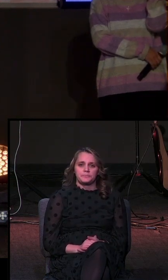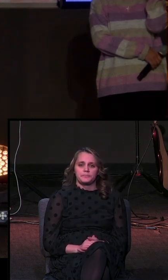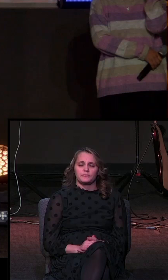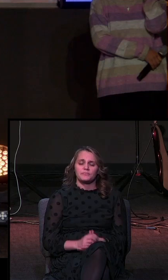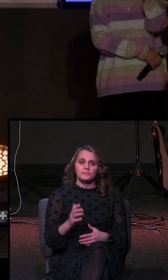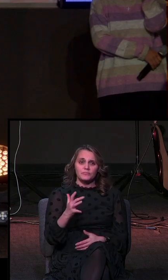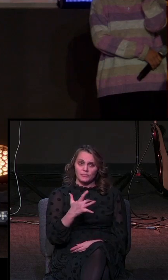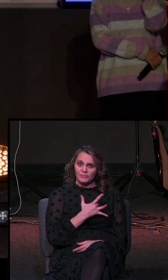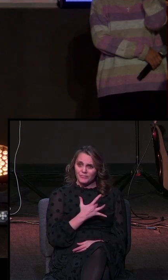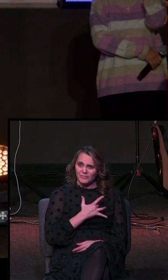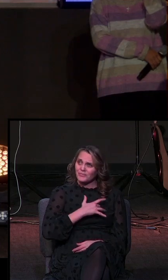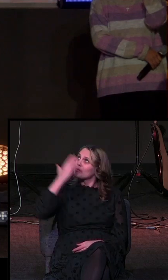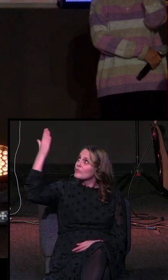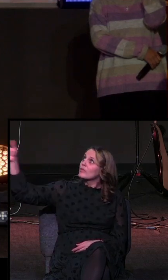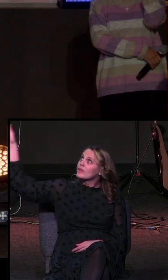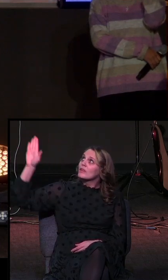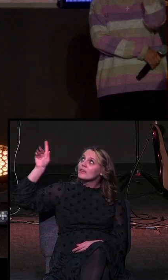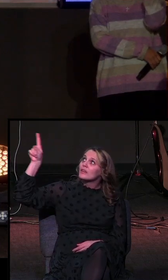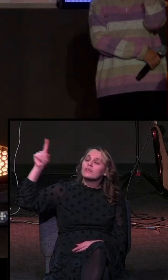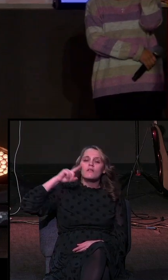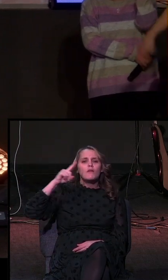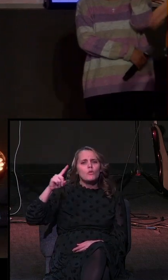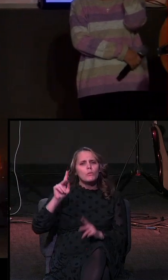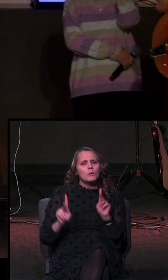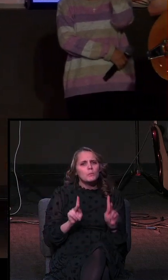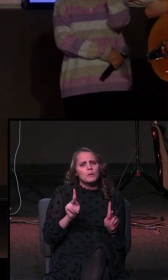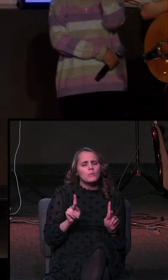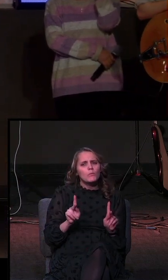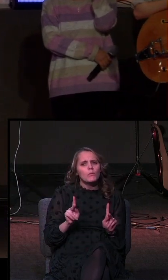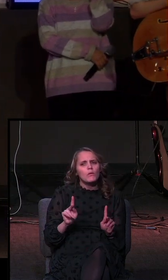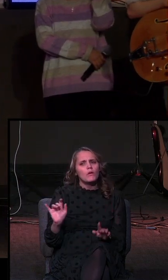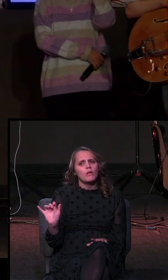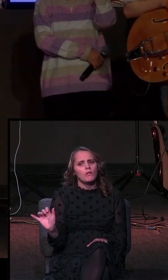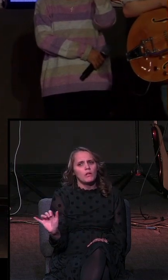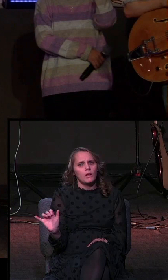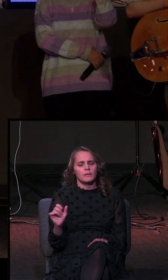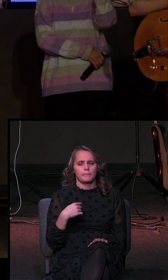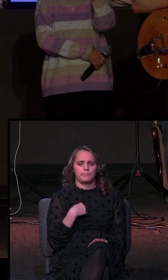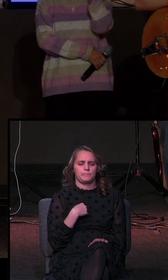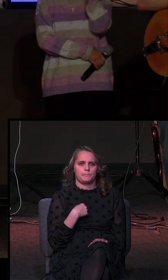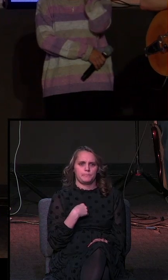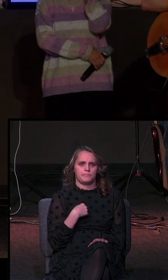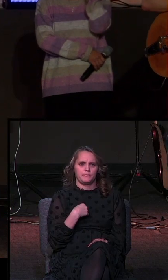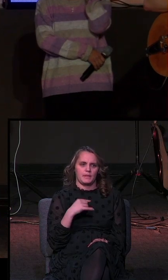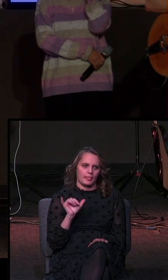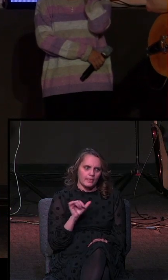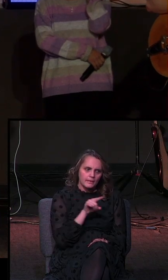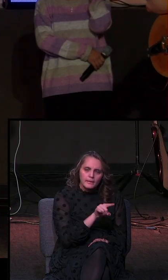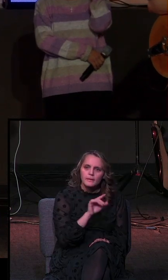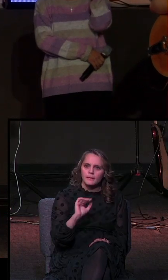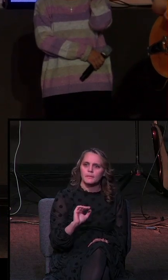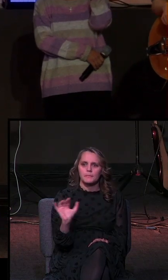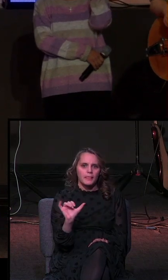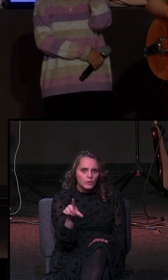The heart of God is for people like me, like him,